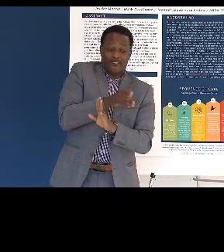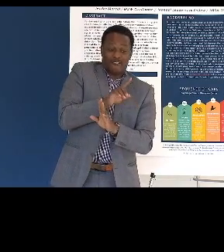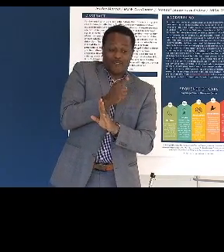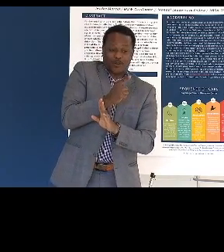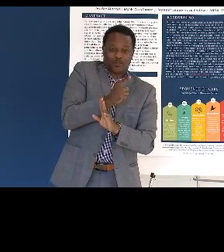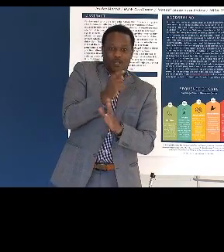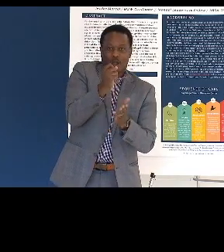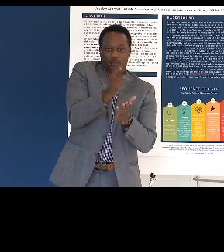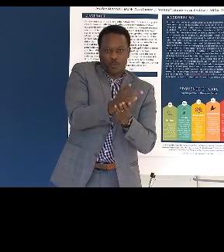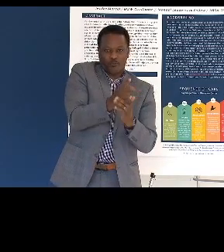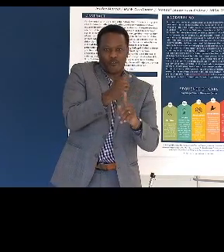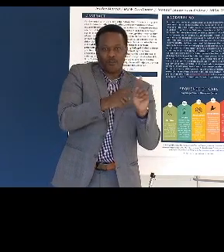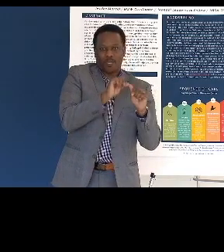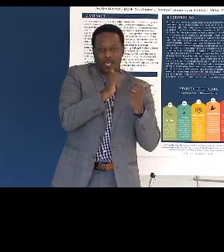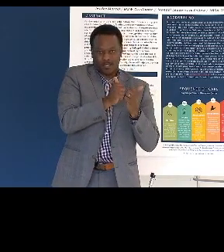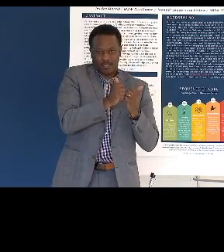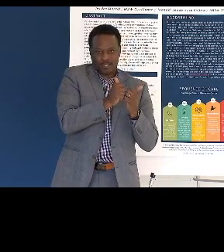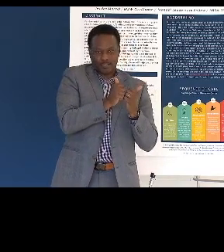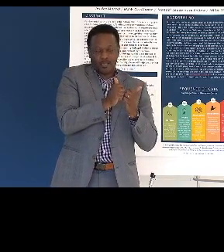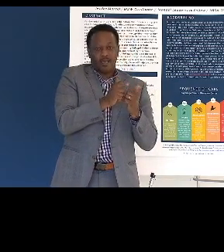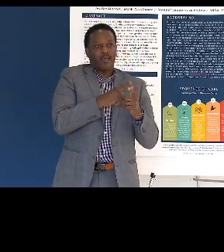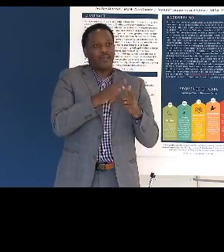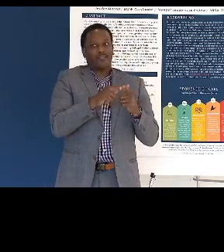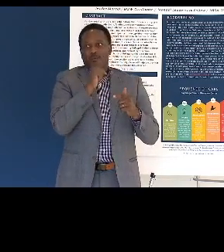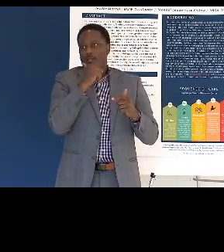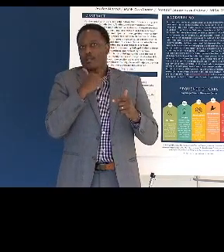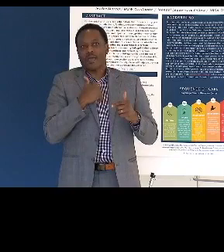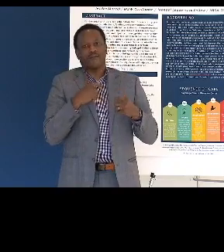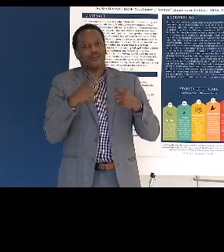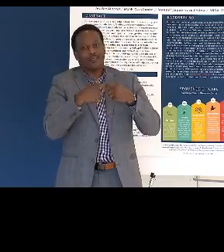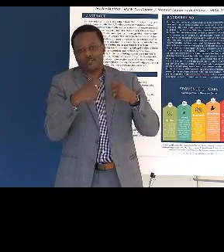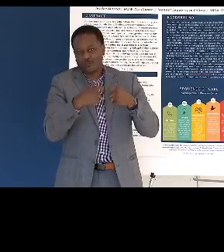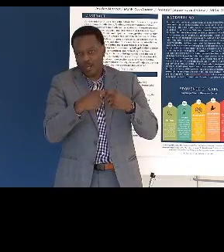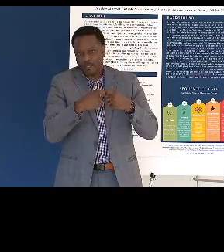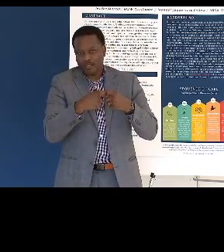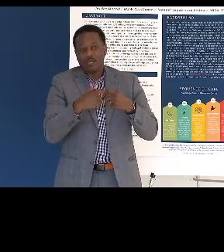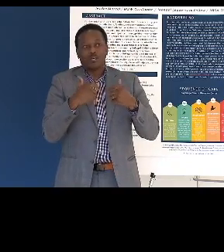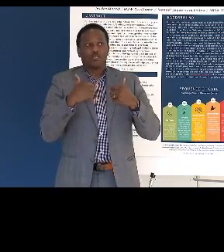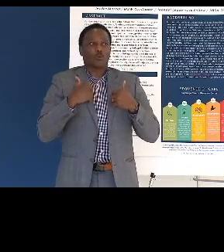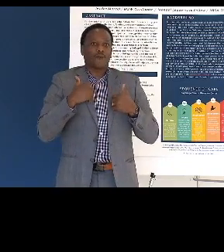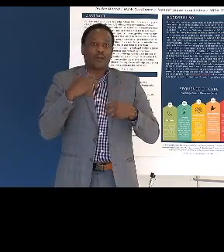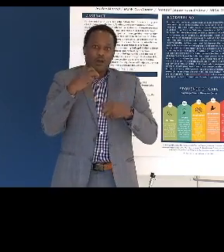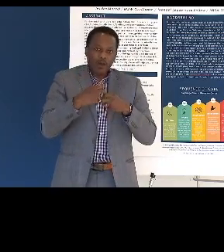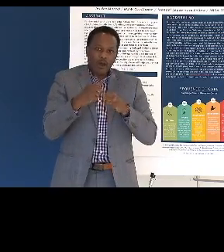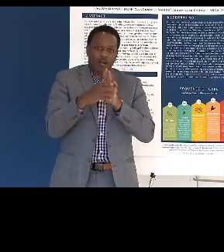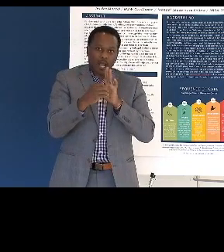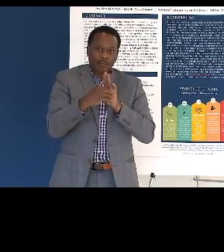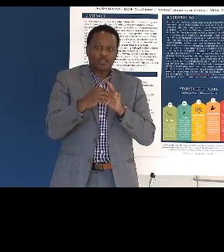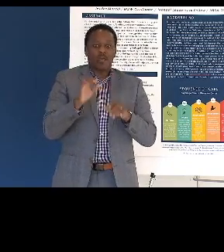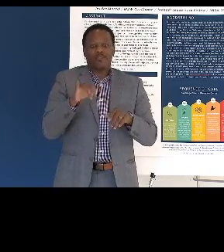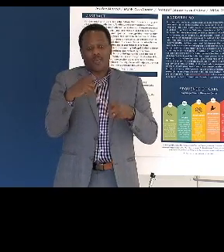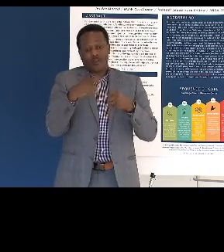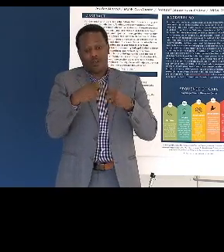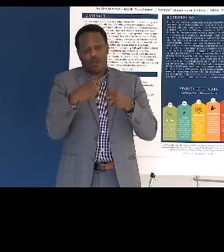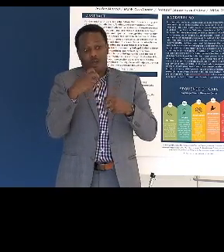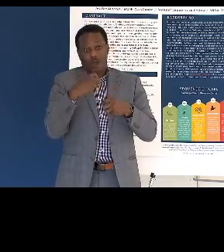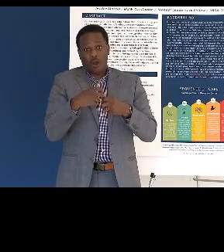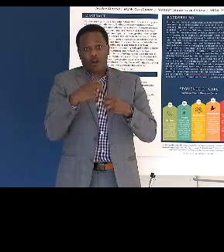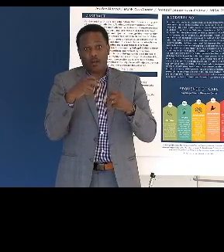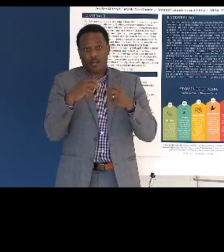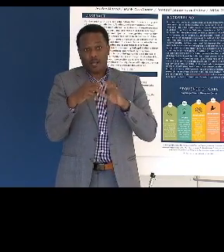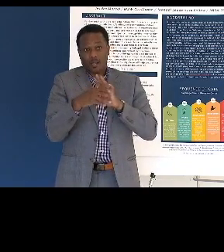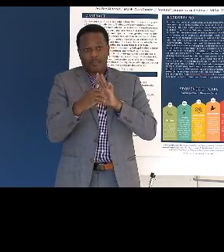the agency, and then we didn't have it electronically, so I only have a hard copy, and it could not be meshed on